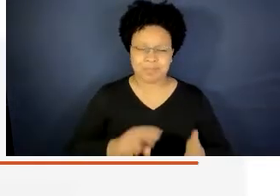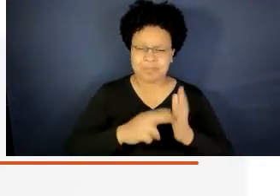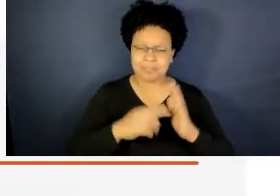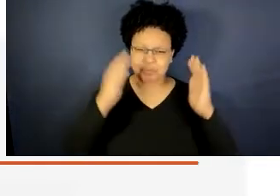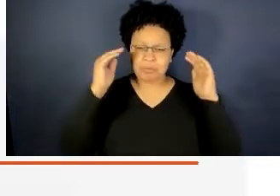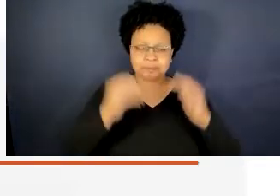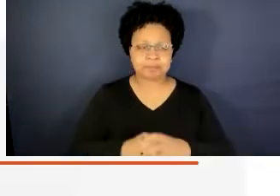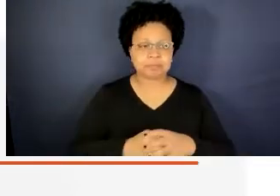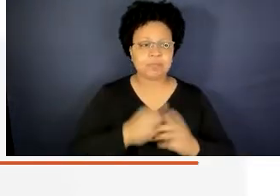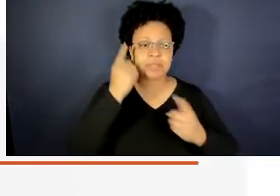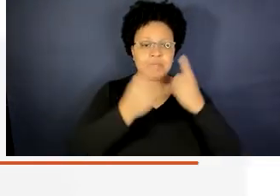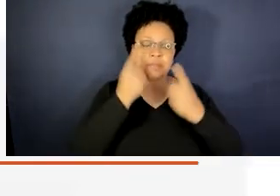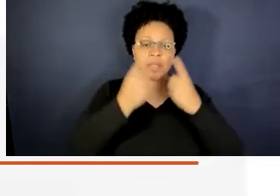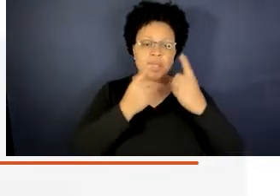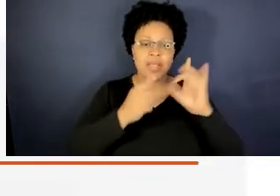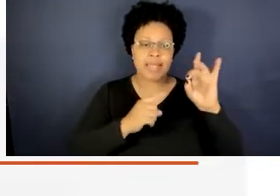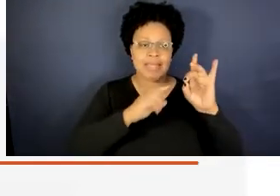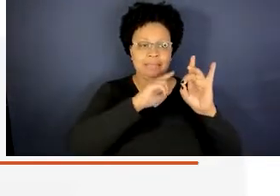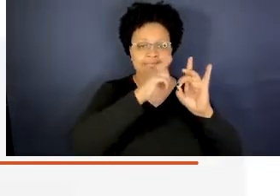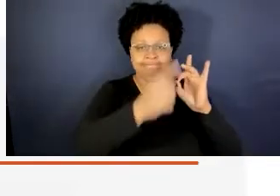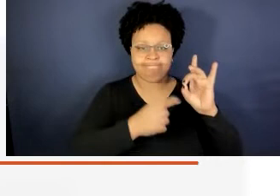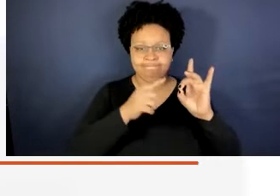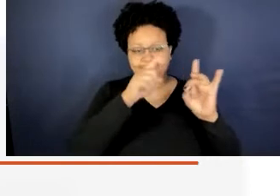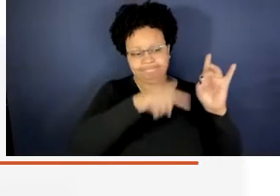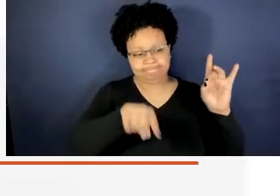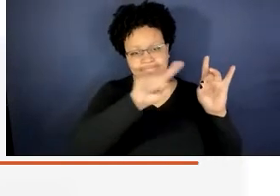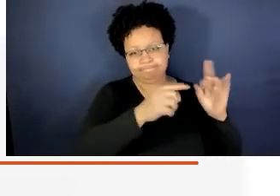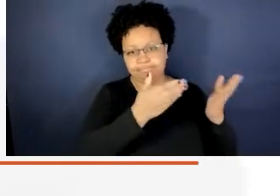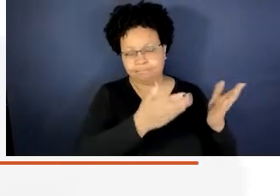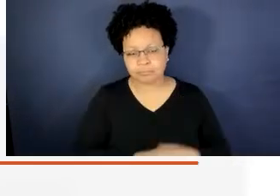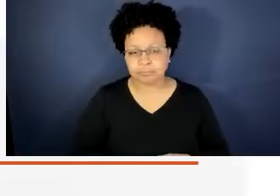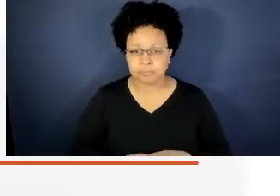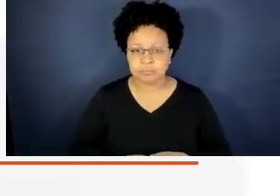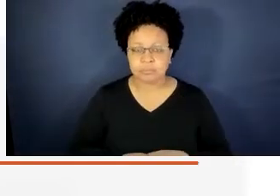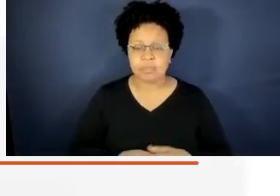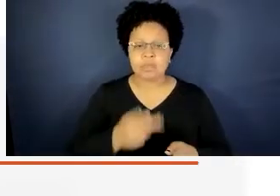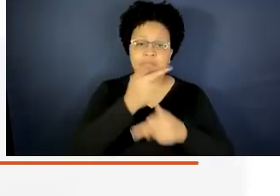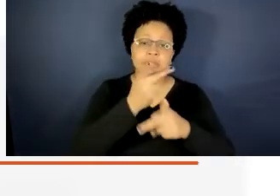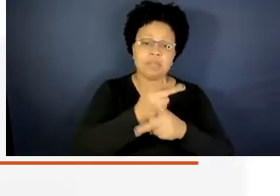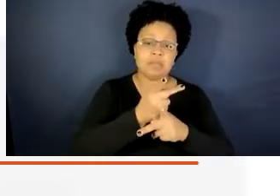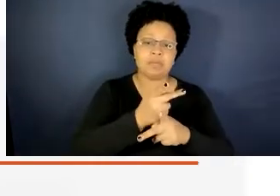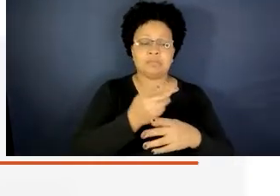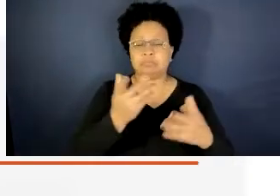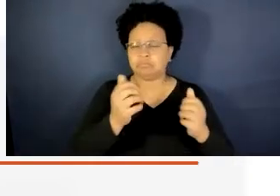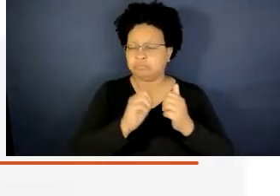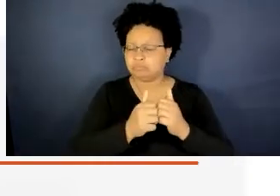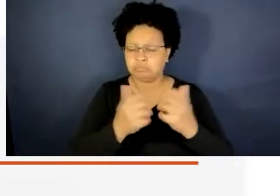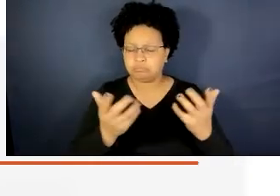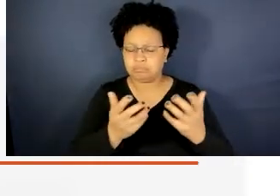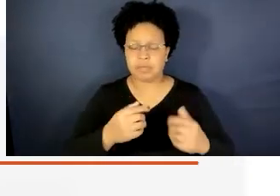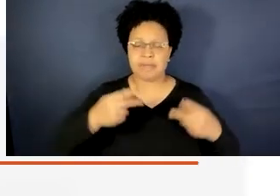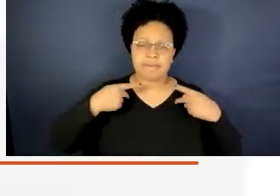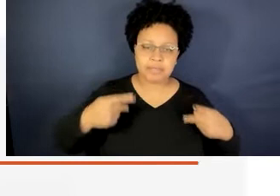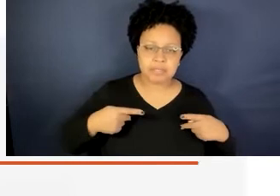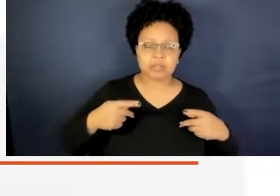8 dimensions when we talk about taking care of ourselves. Taking care of yourselves is physical, is occupational, is